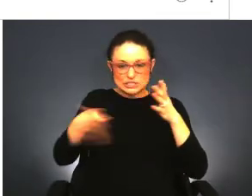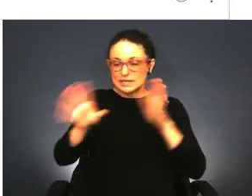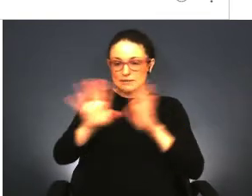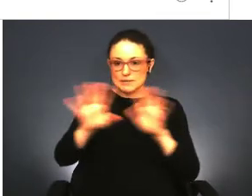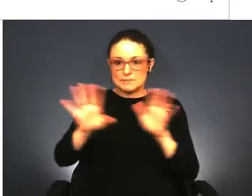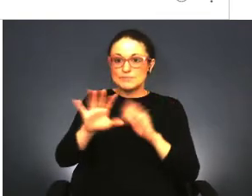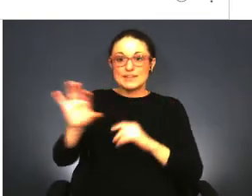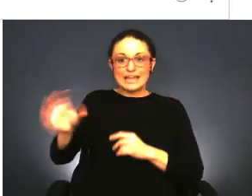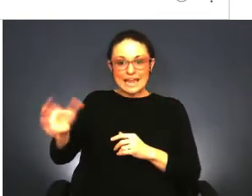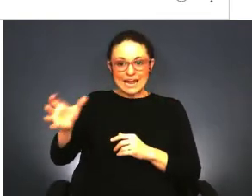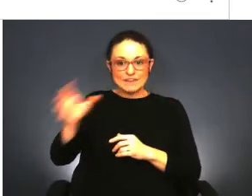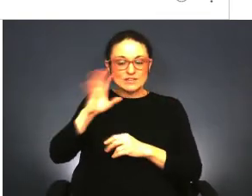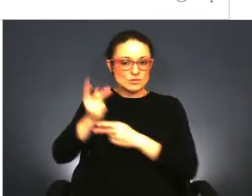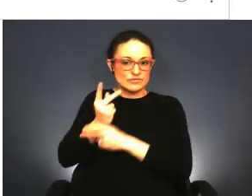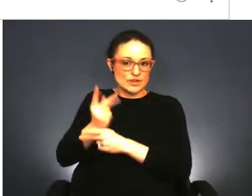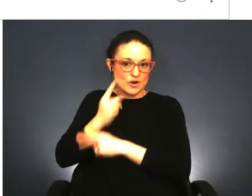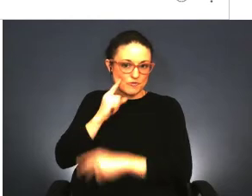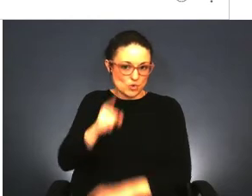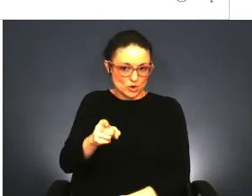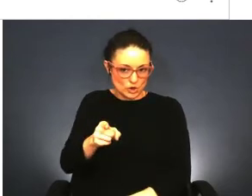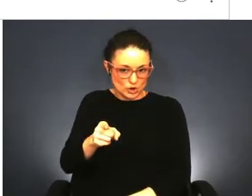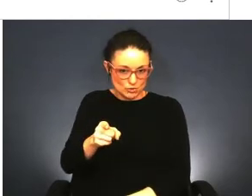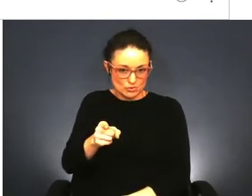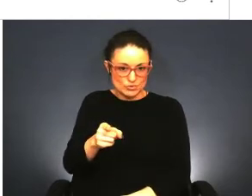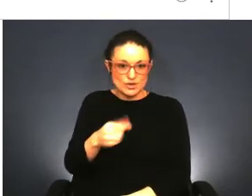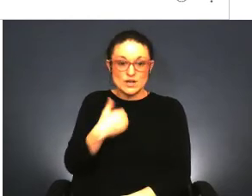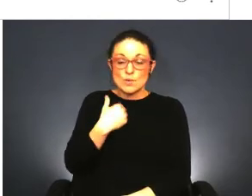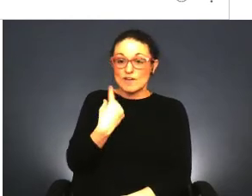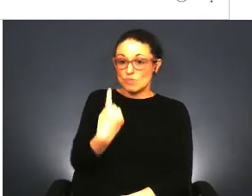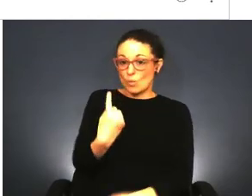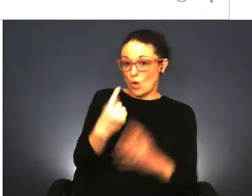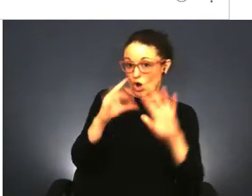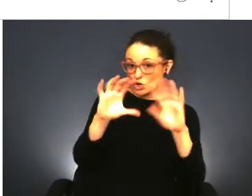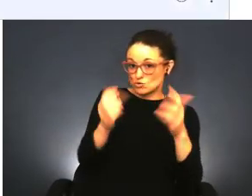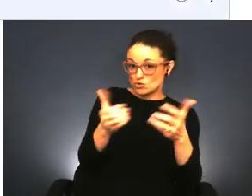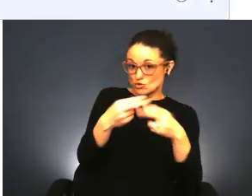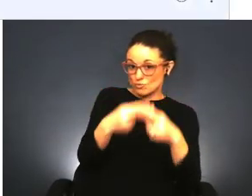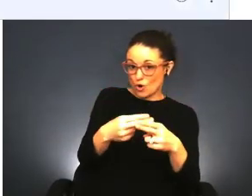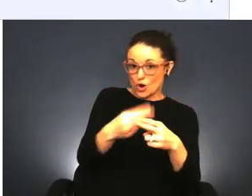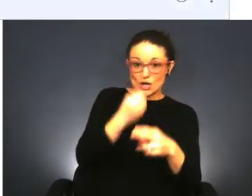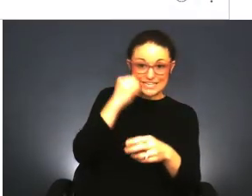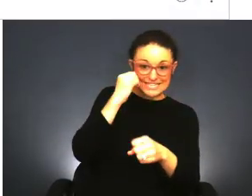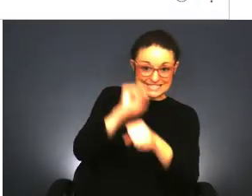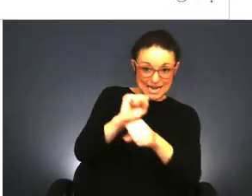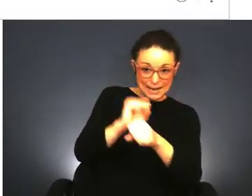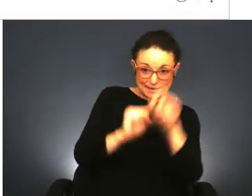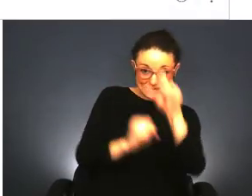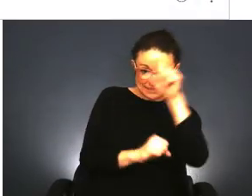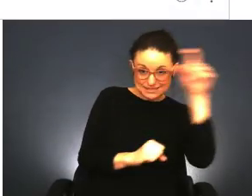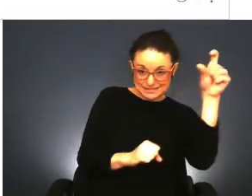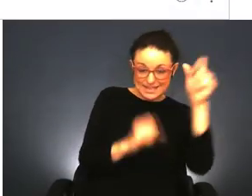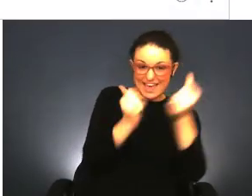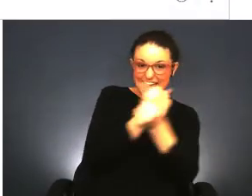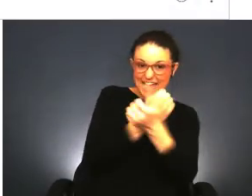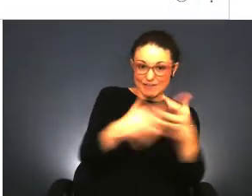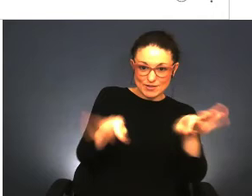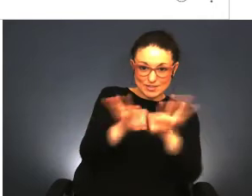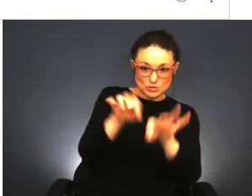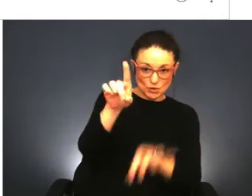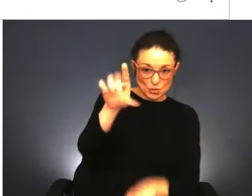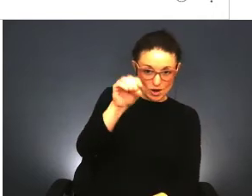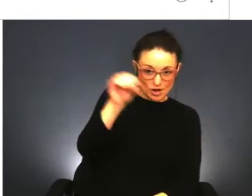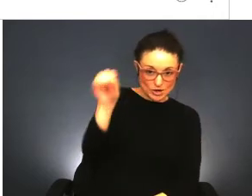groups. So we have one default group called assignments. Everything's worth 100%. I want to weight